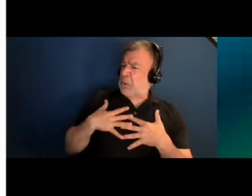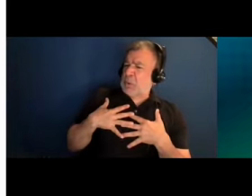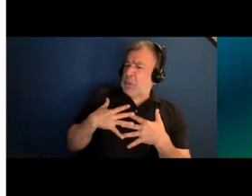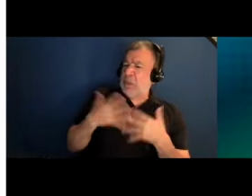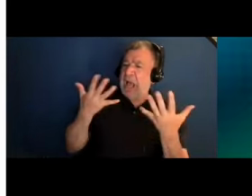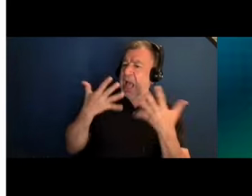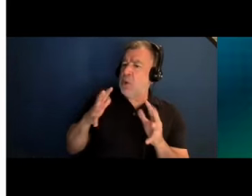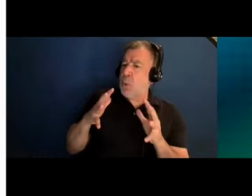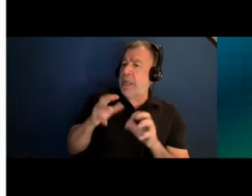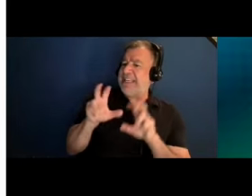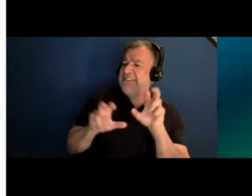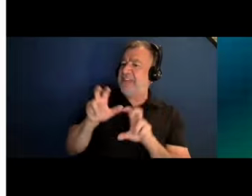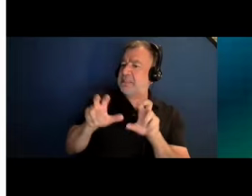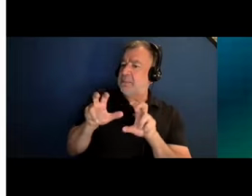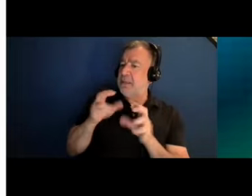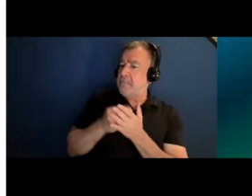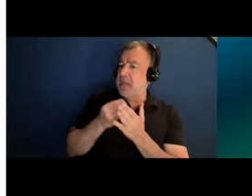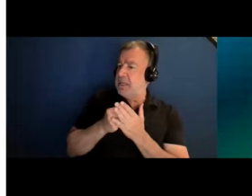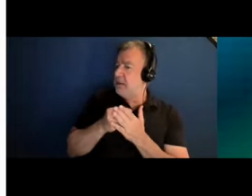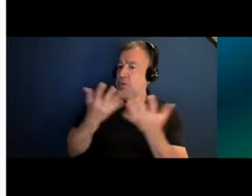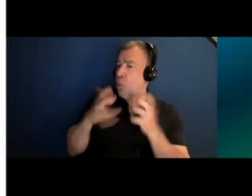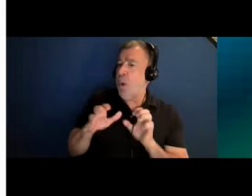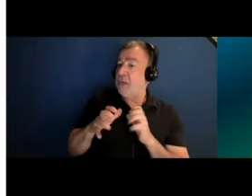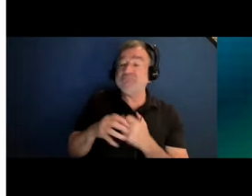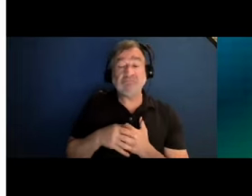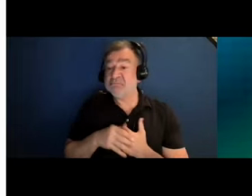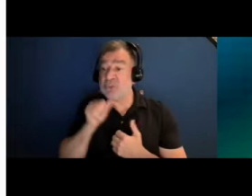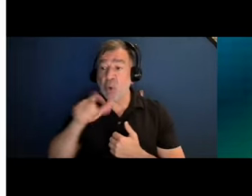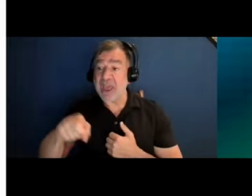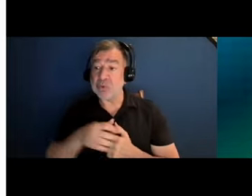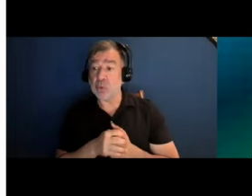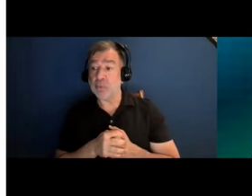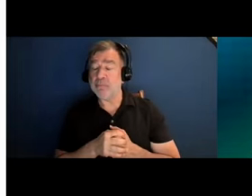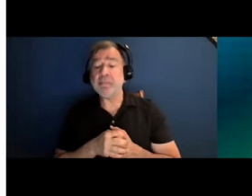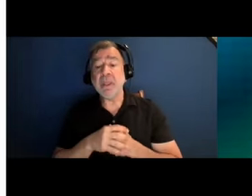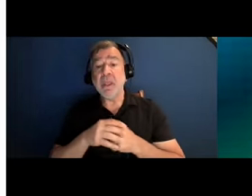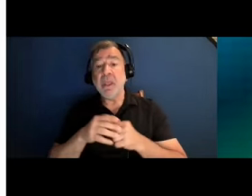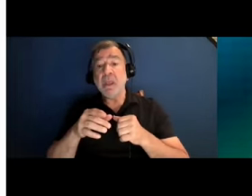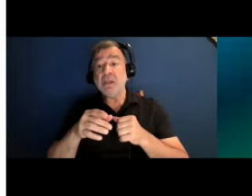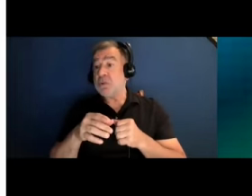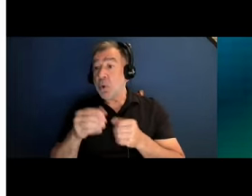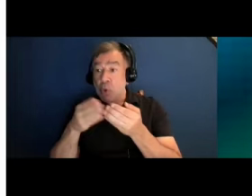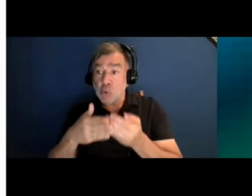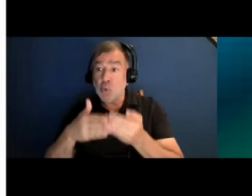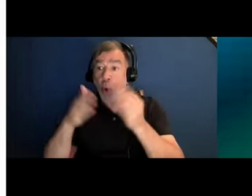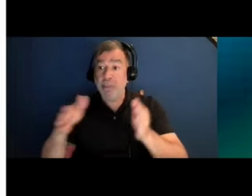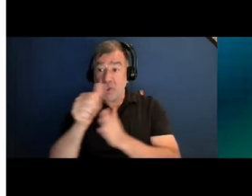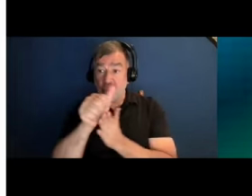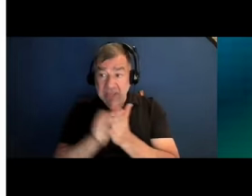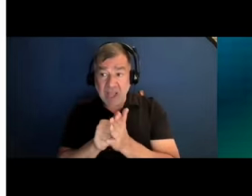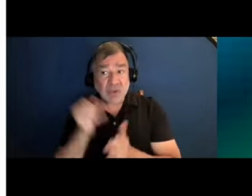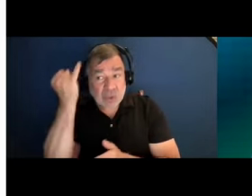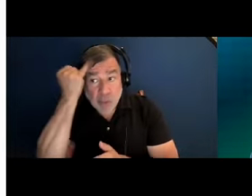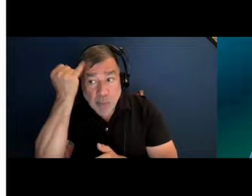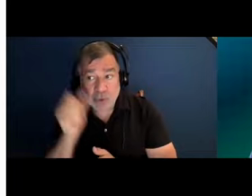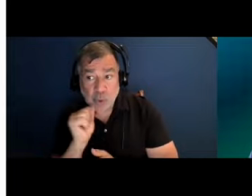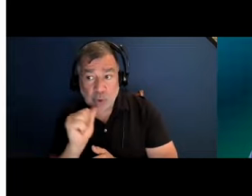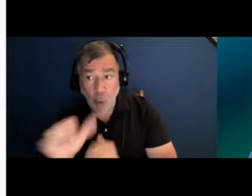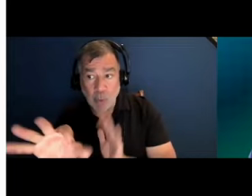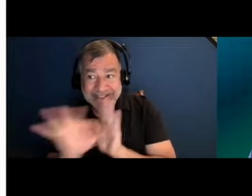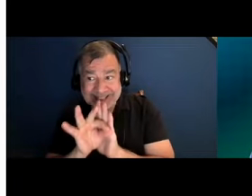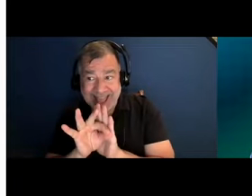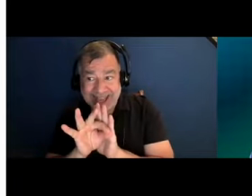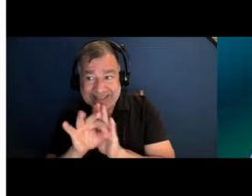it. And alternatively, you could open up your account, you don't select an investment option, and then 6